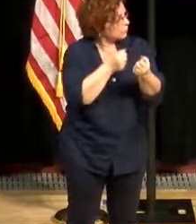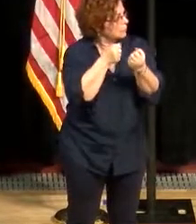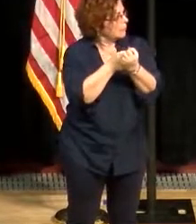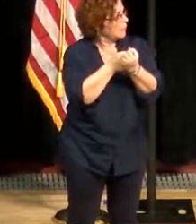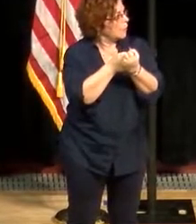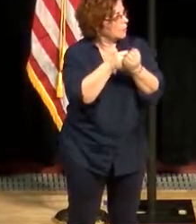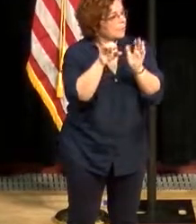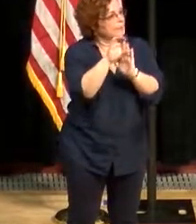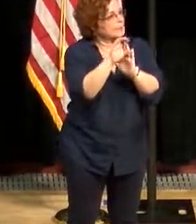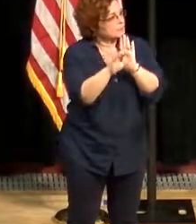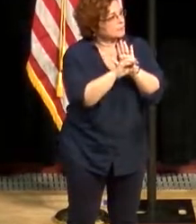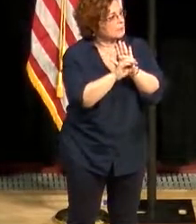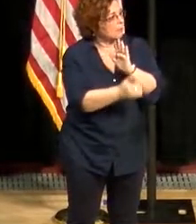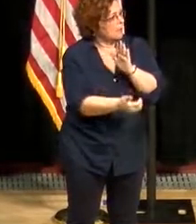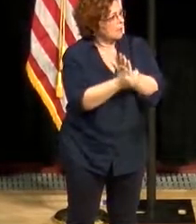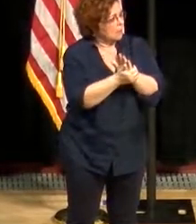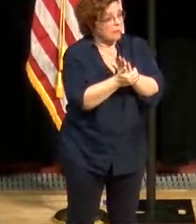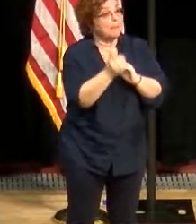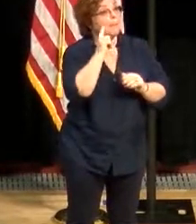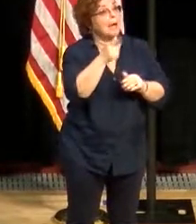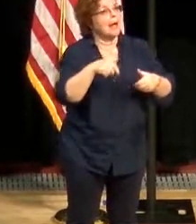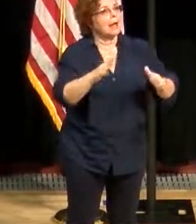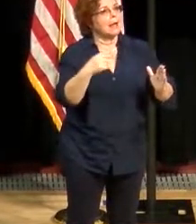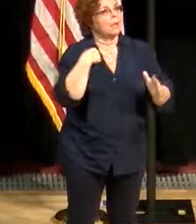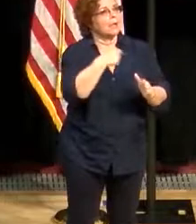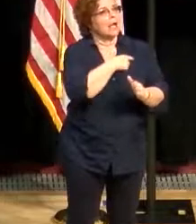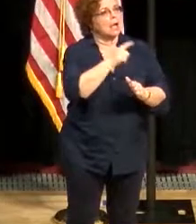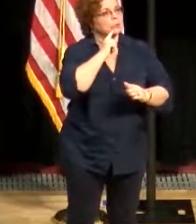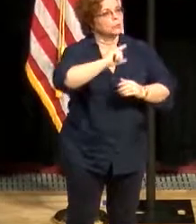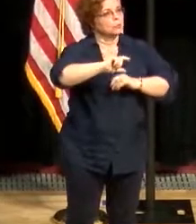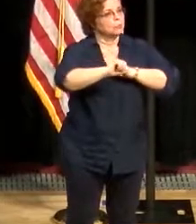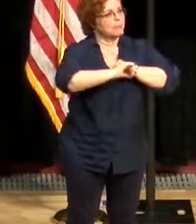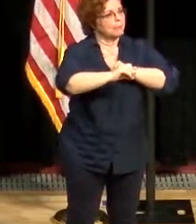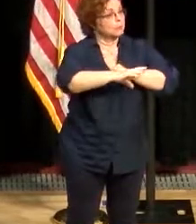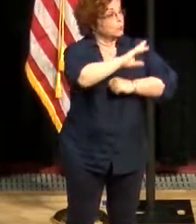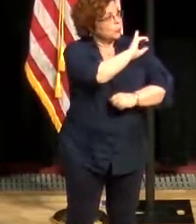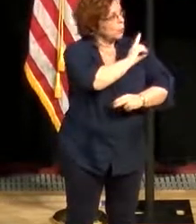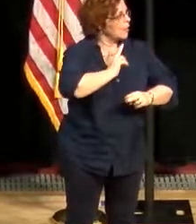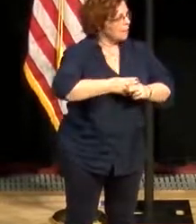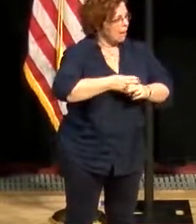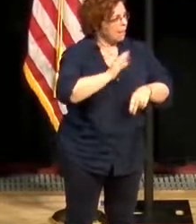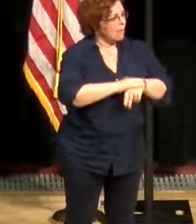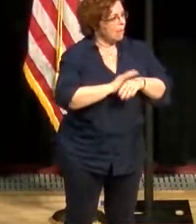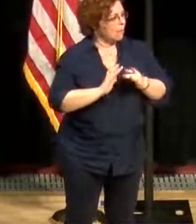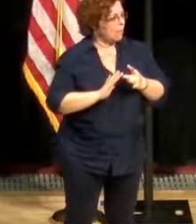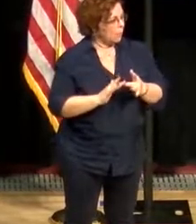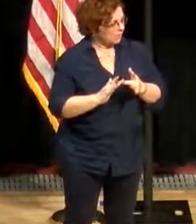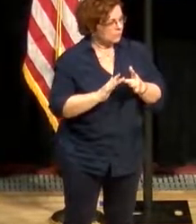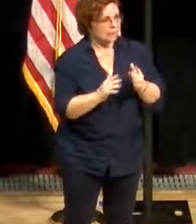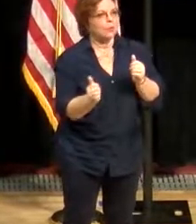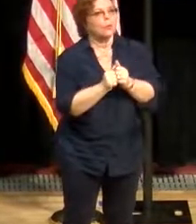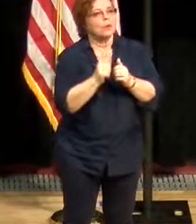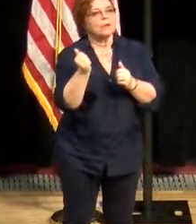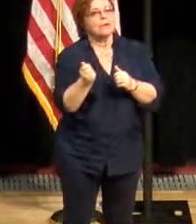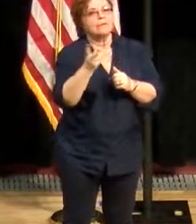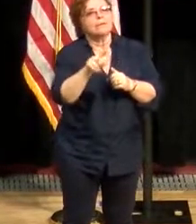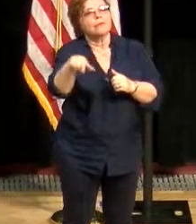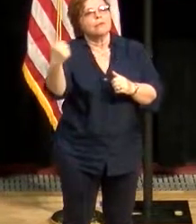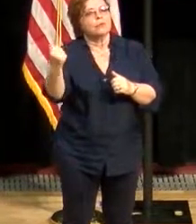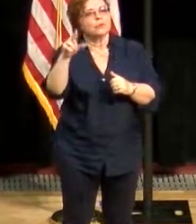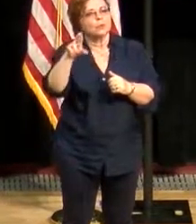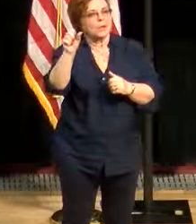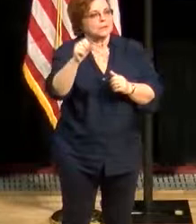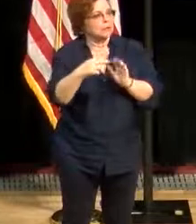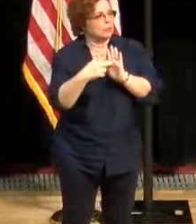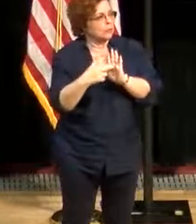of this constitutional amendment by allowing us to publish your name on our website, along with that of U.S.